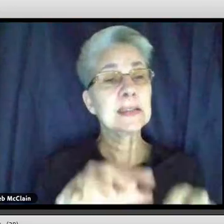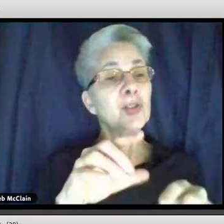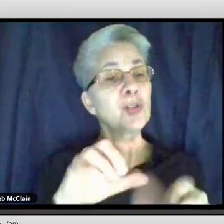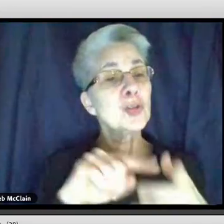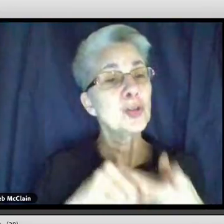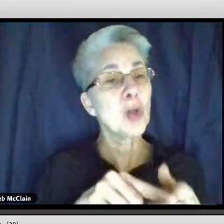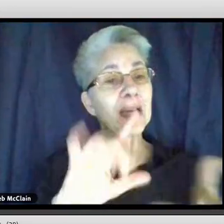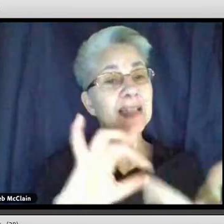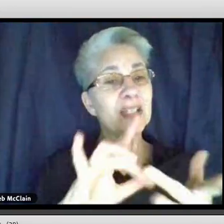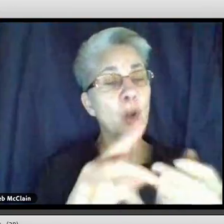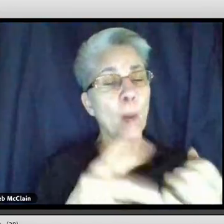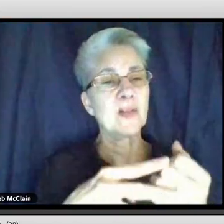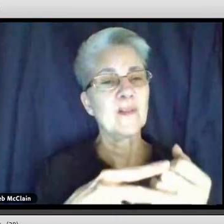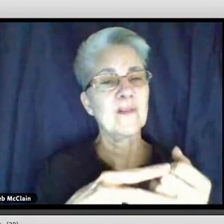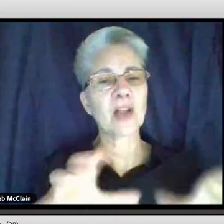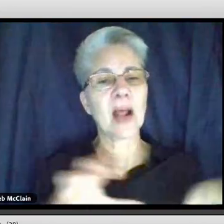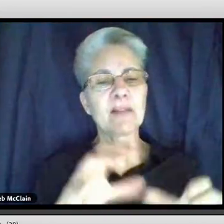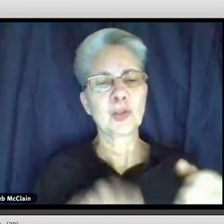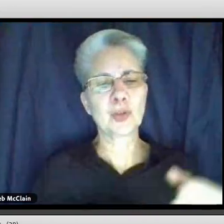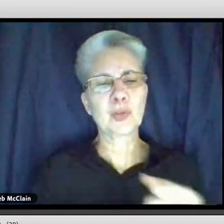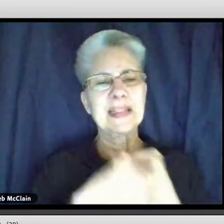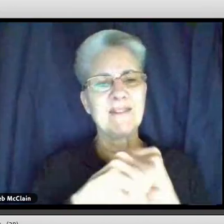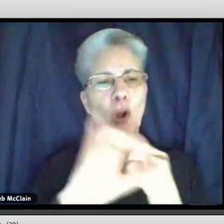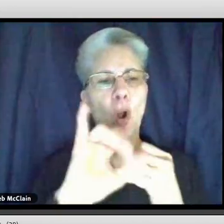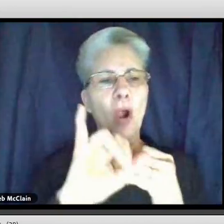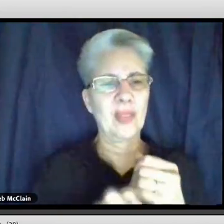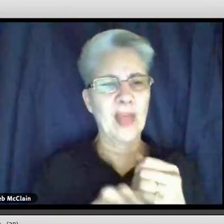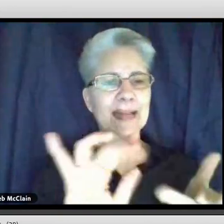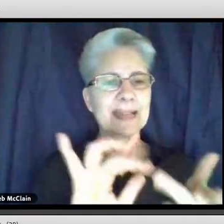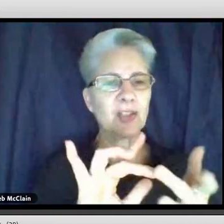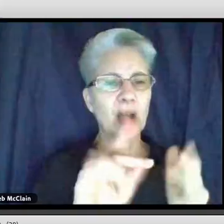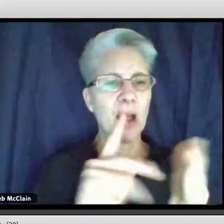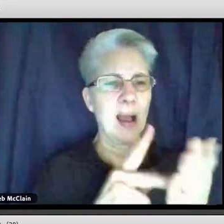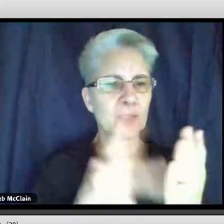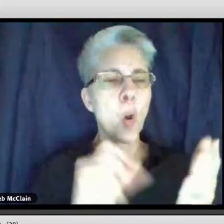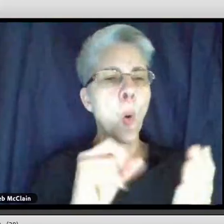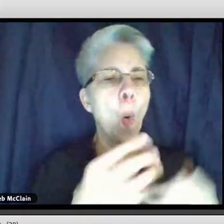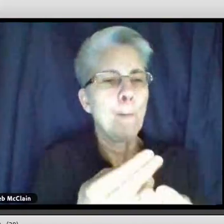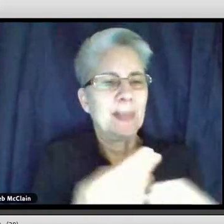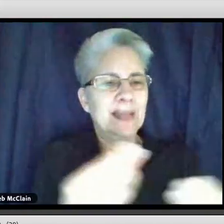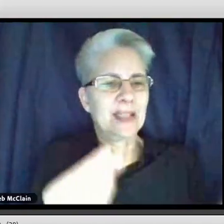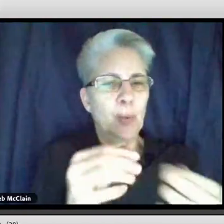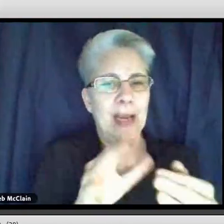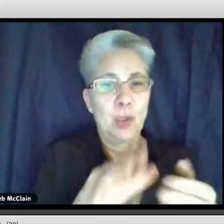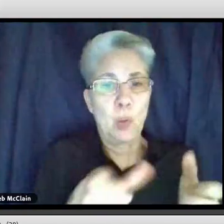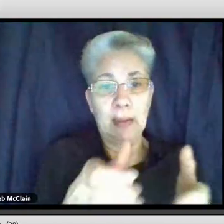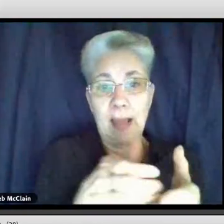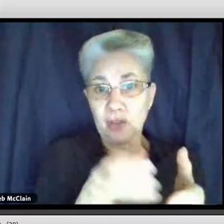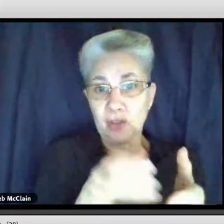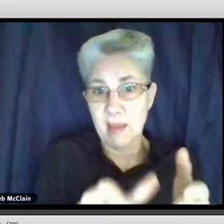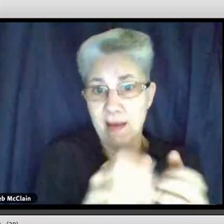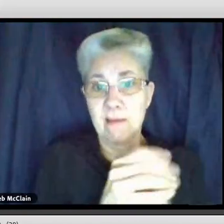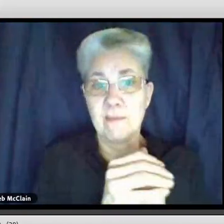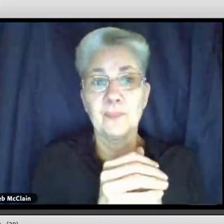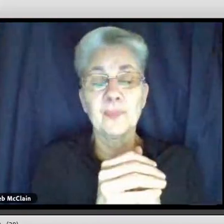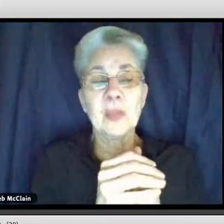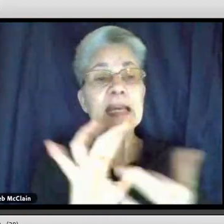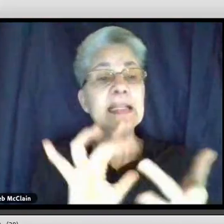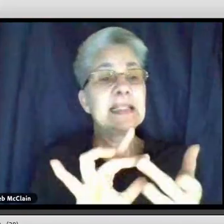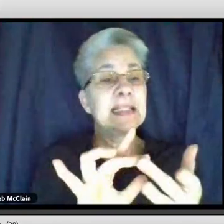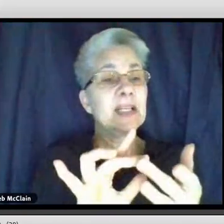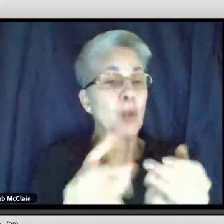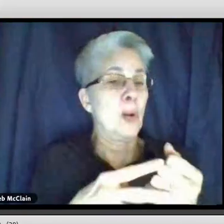preservation activities to safeguard digitized and/or born digital materials in your collections. Digital